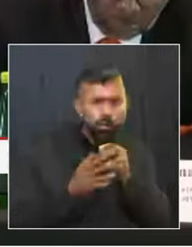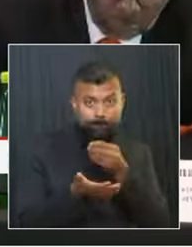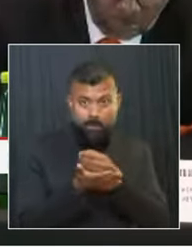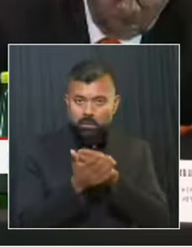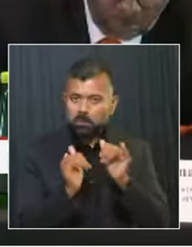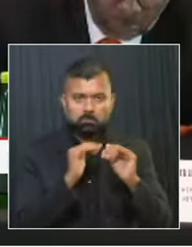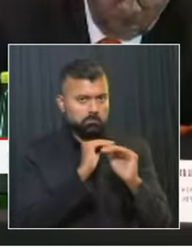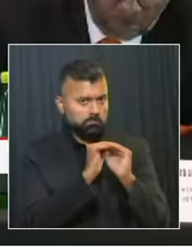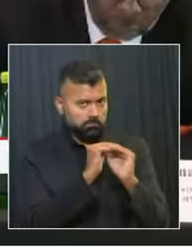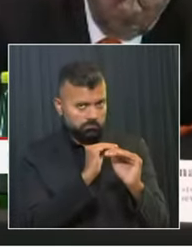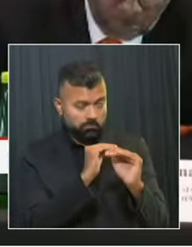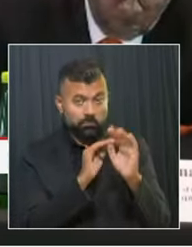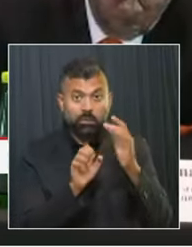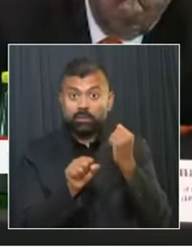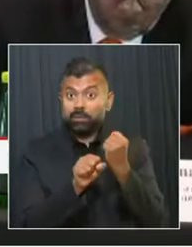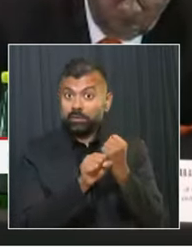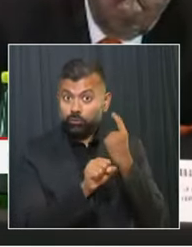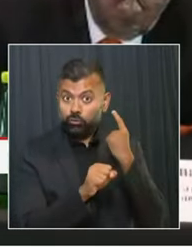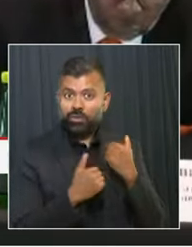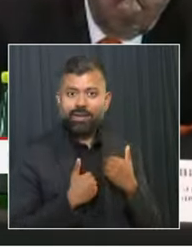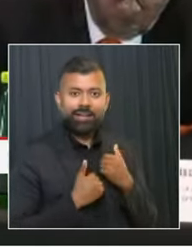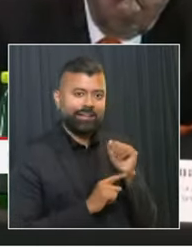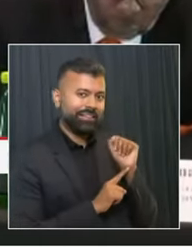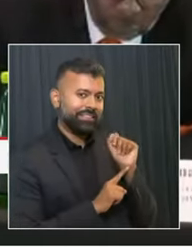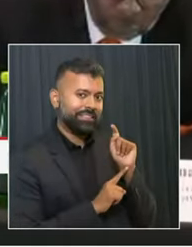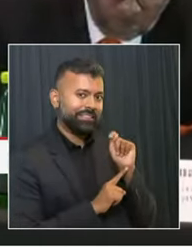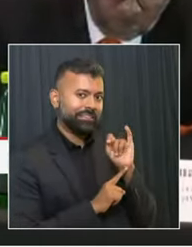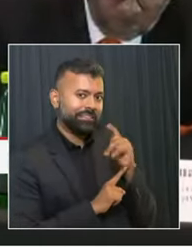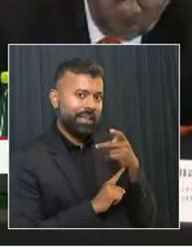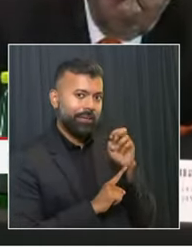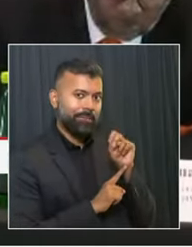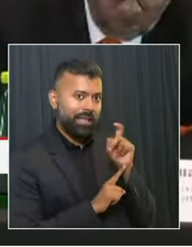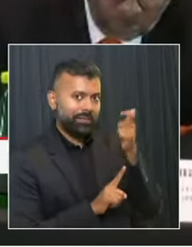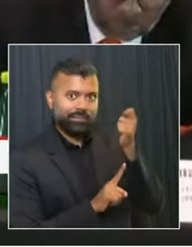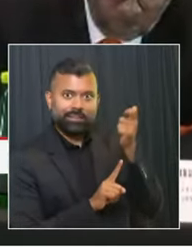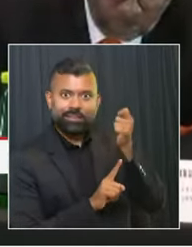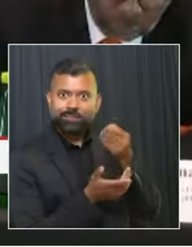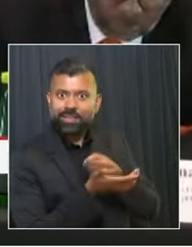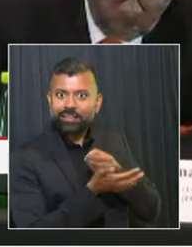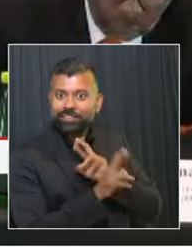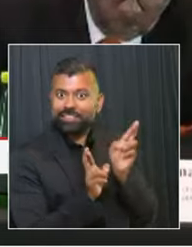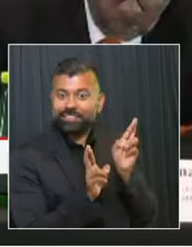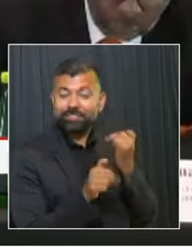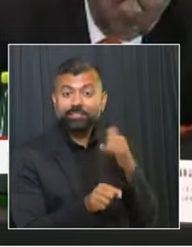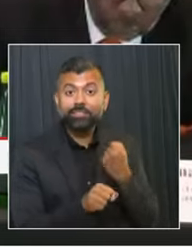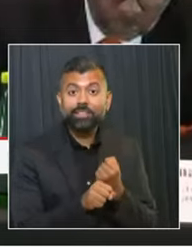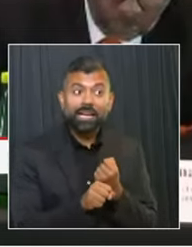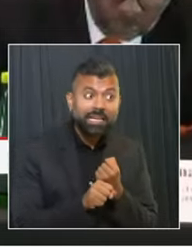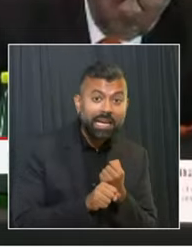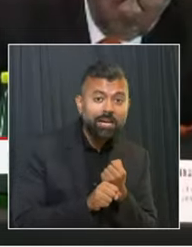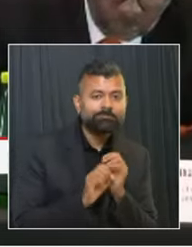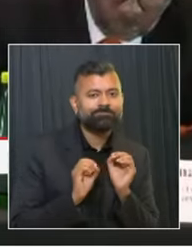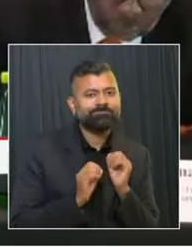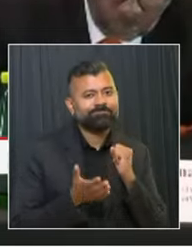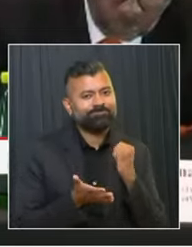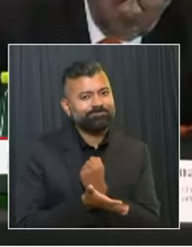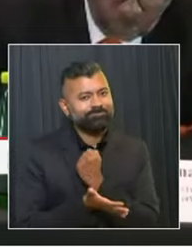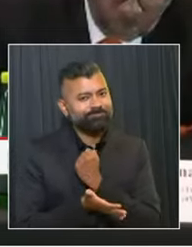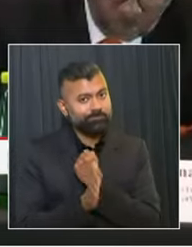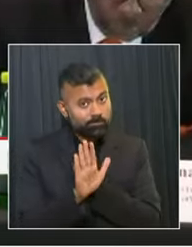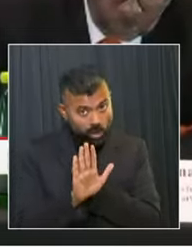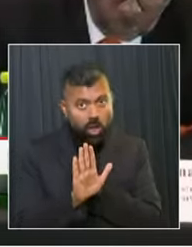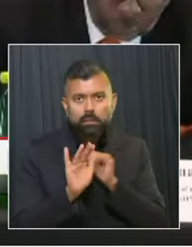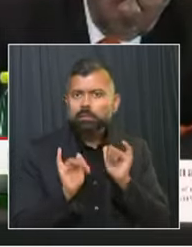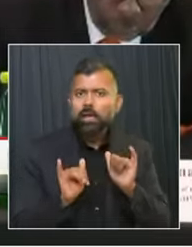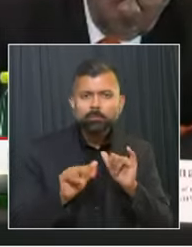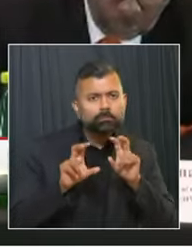past year. Instead, we have chosen to invest in high impact tutoring and the instructional materials now that that training is available to all who